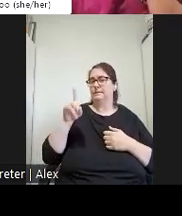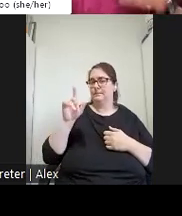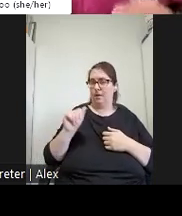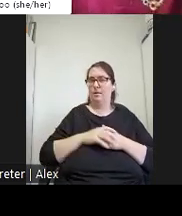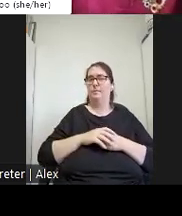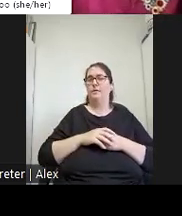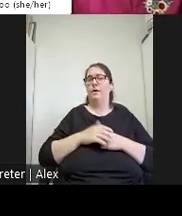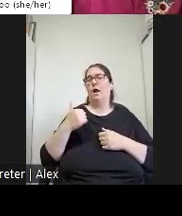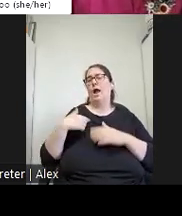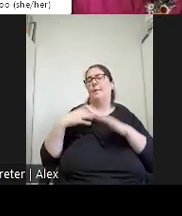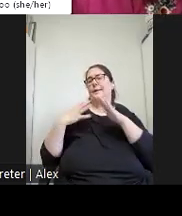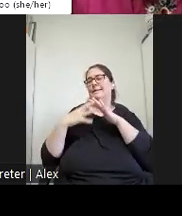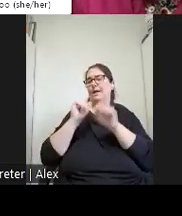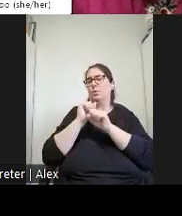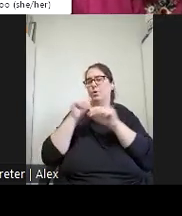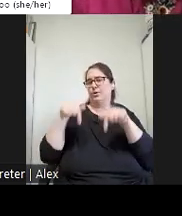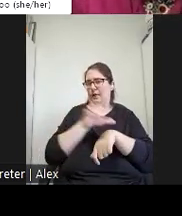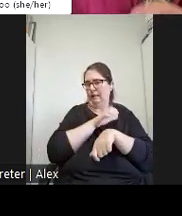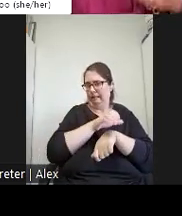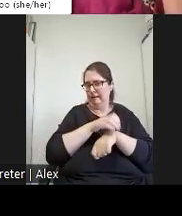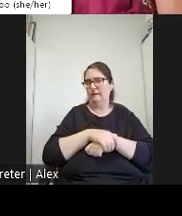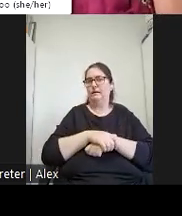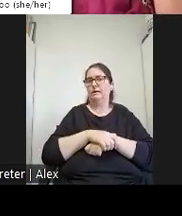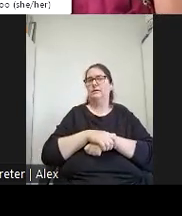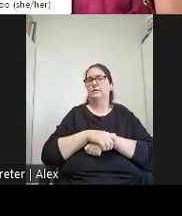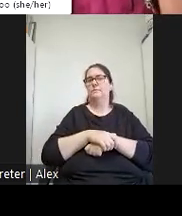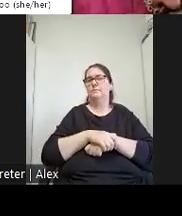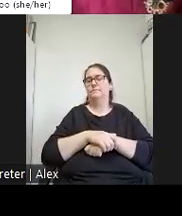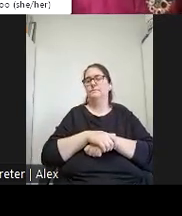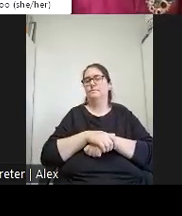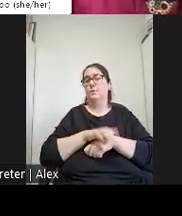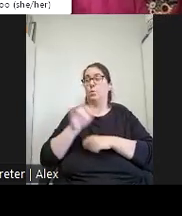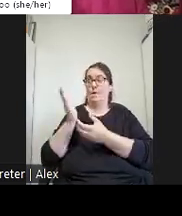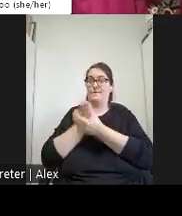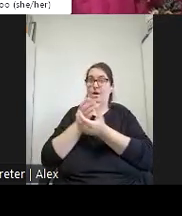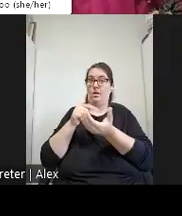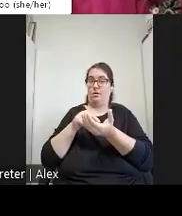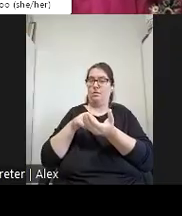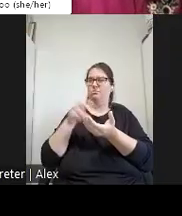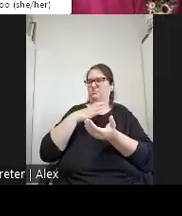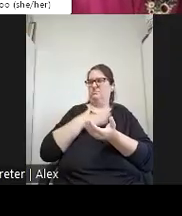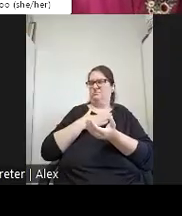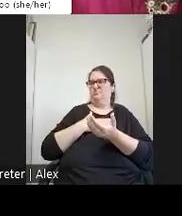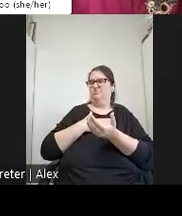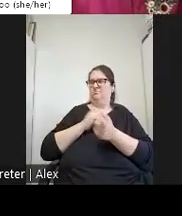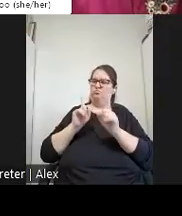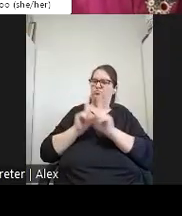am an intake worker here at the clinic. And your file has been assigned to me, so I'll be working with